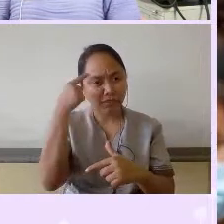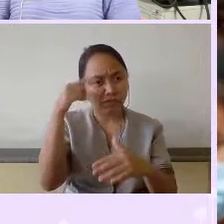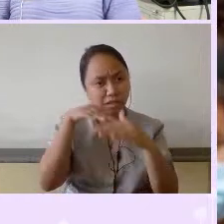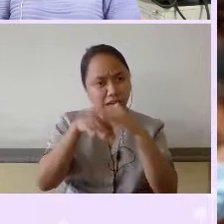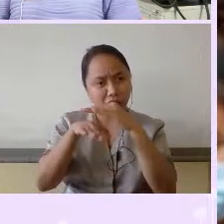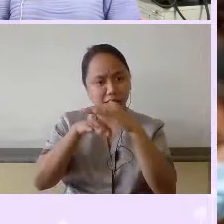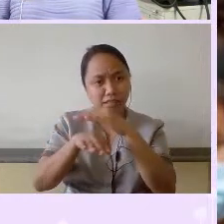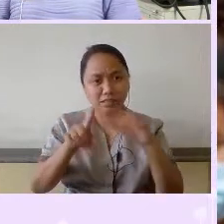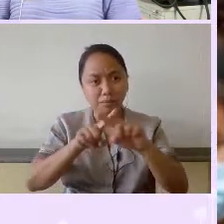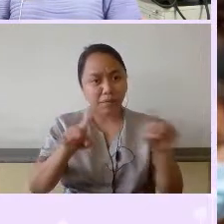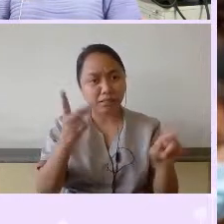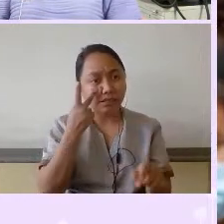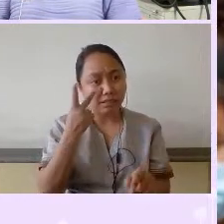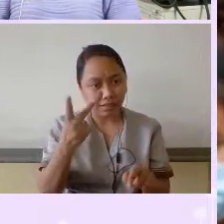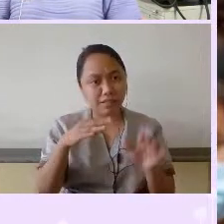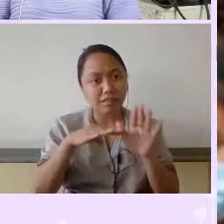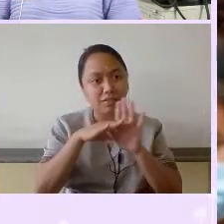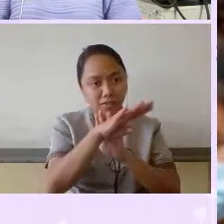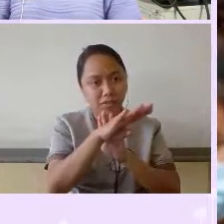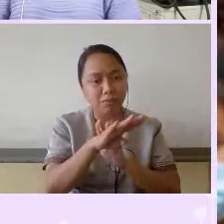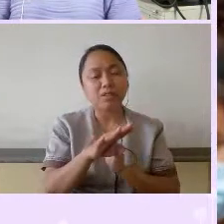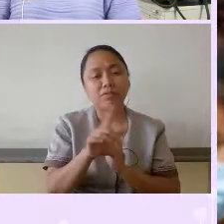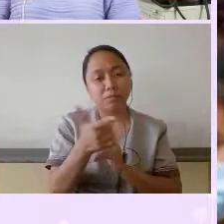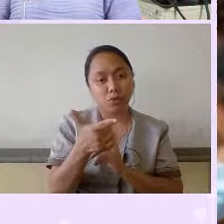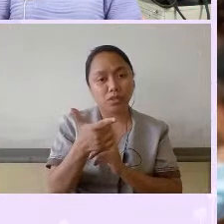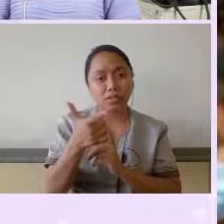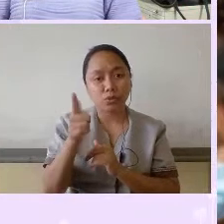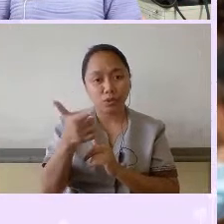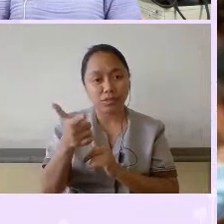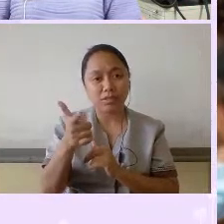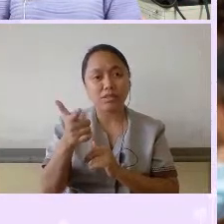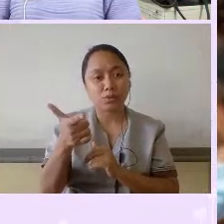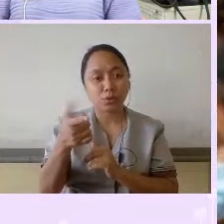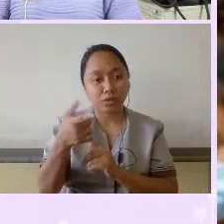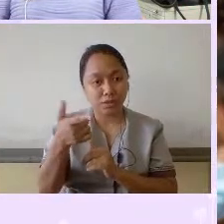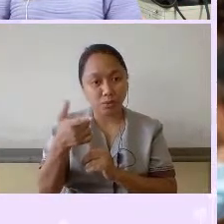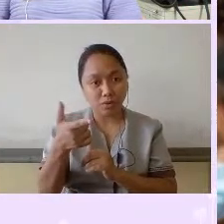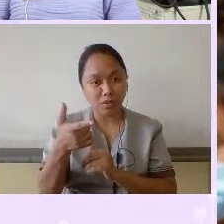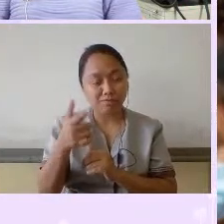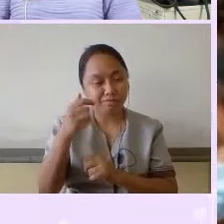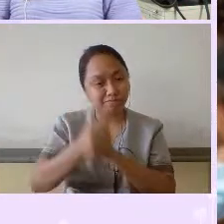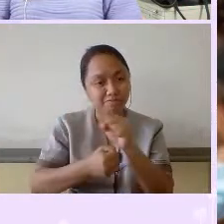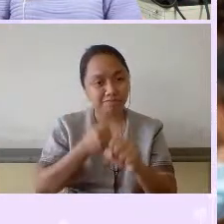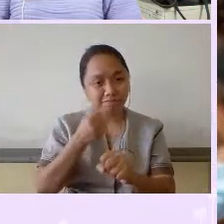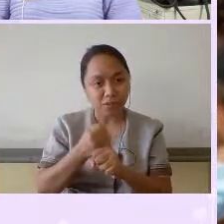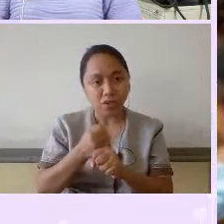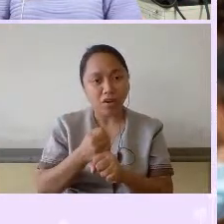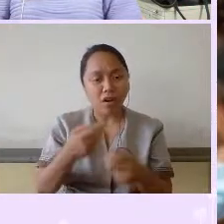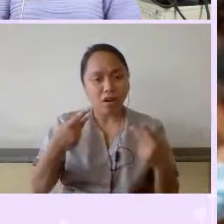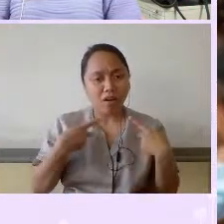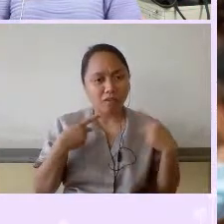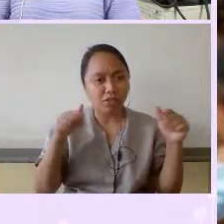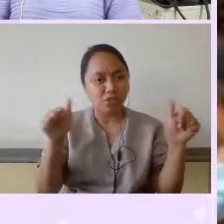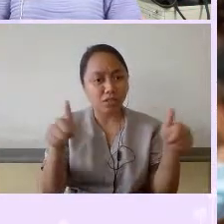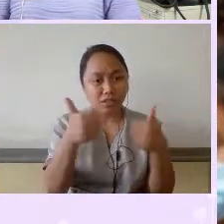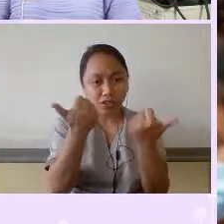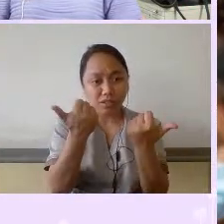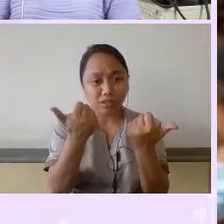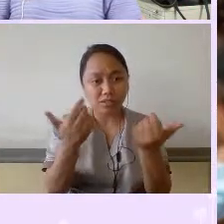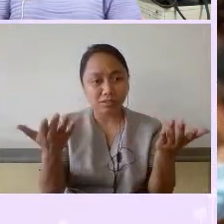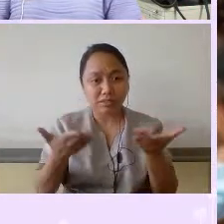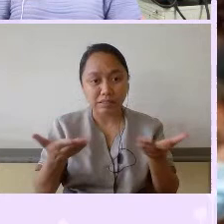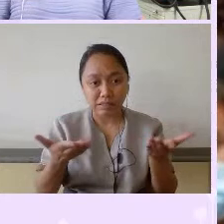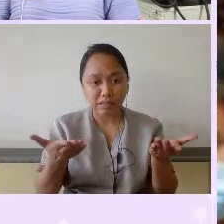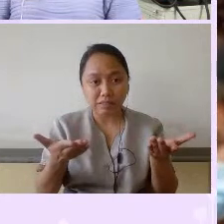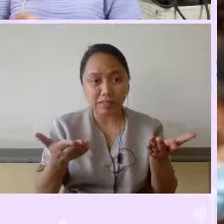ng development nitong 2021. And in line with the current changes and challenges in the labor market, the Bureau